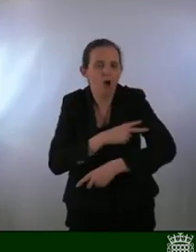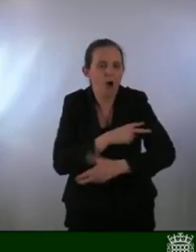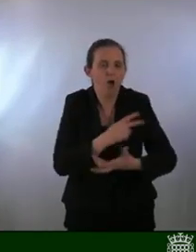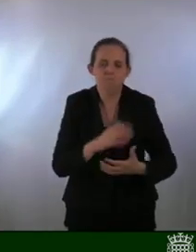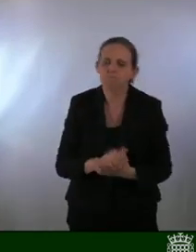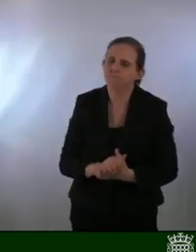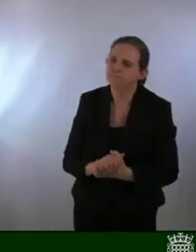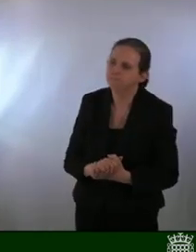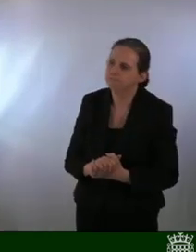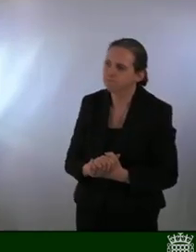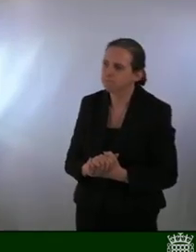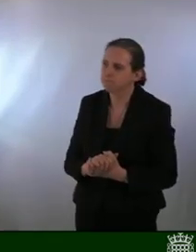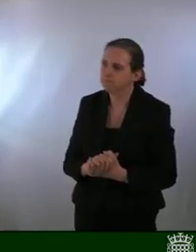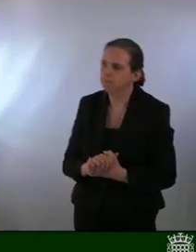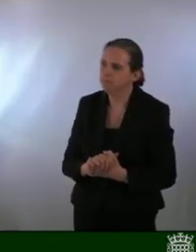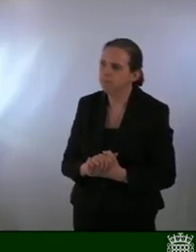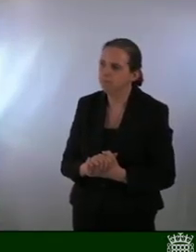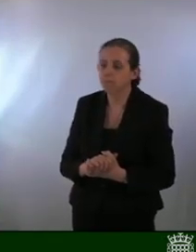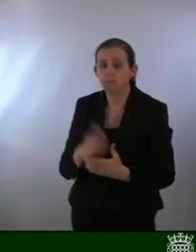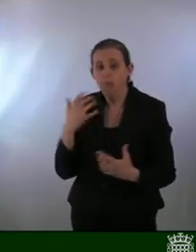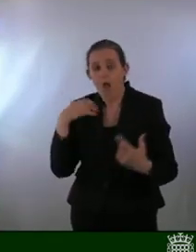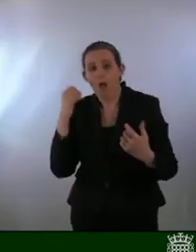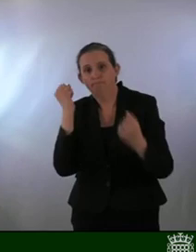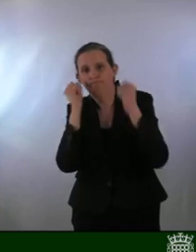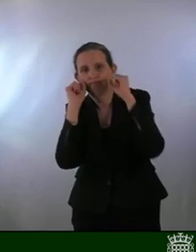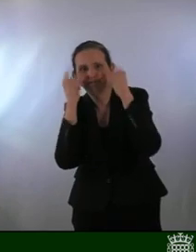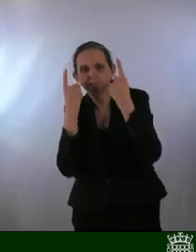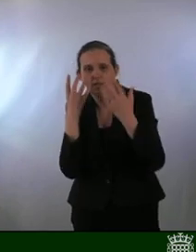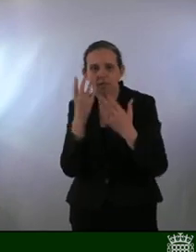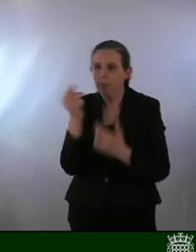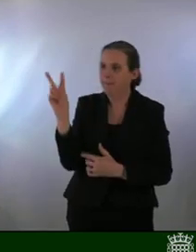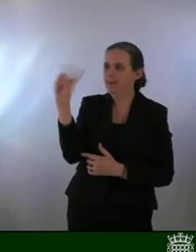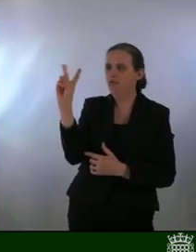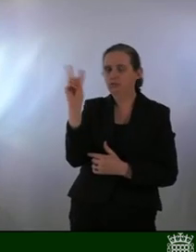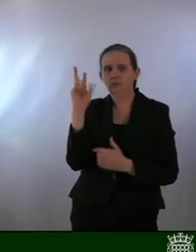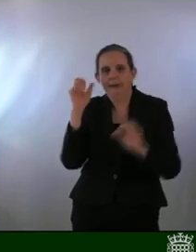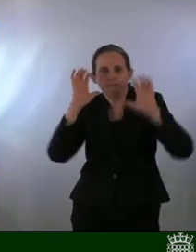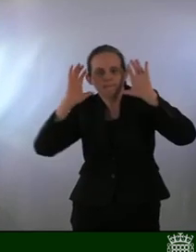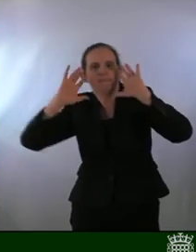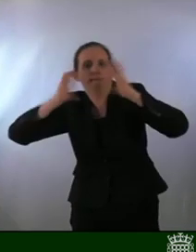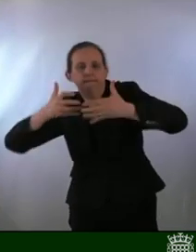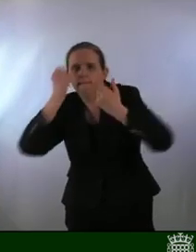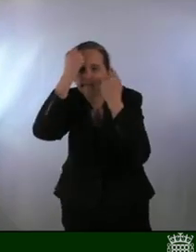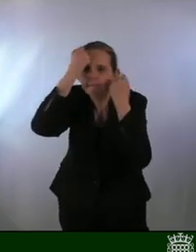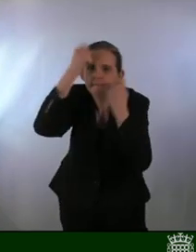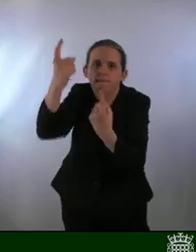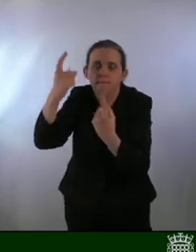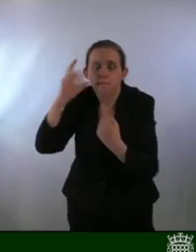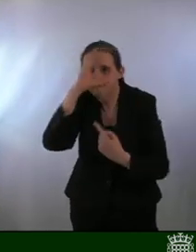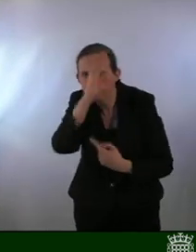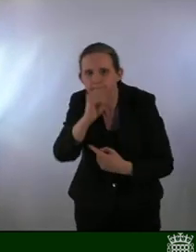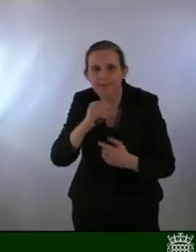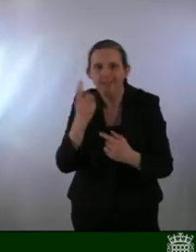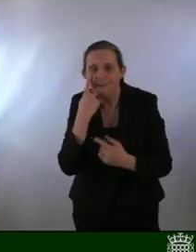why some parents are concerned, but I would also say that because the evidence is that children are not